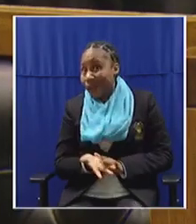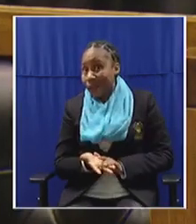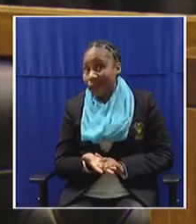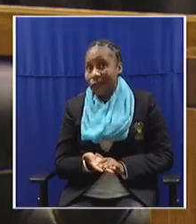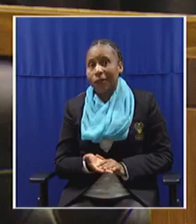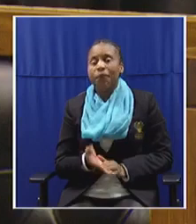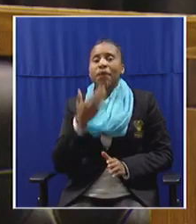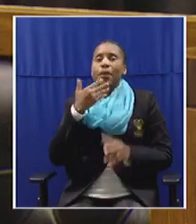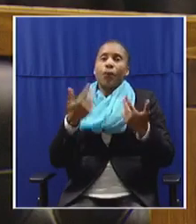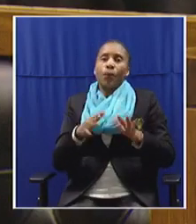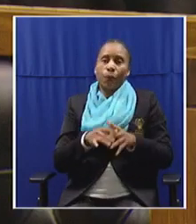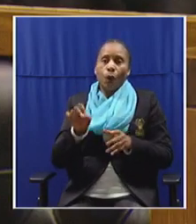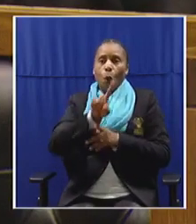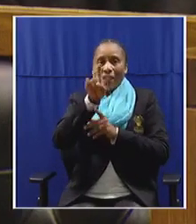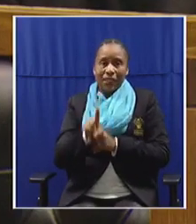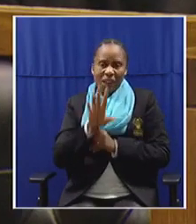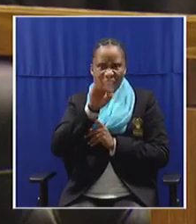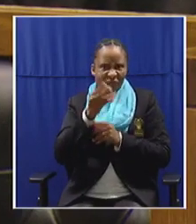The question was raised by